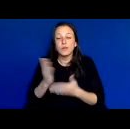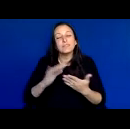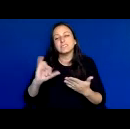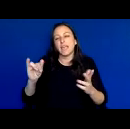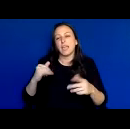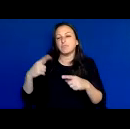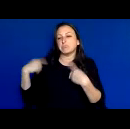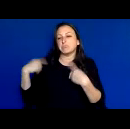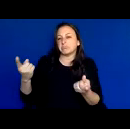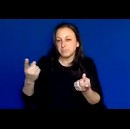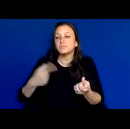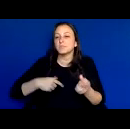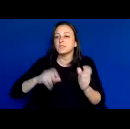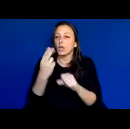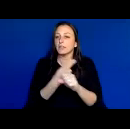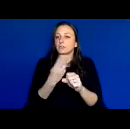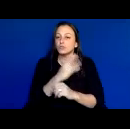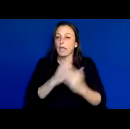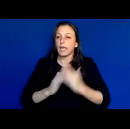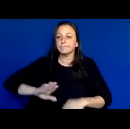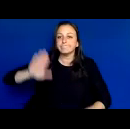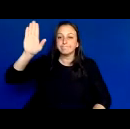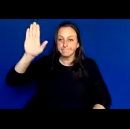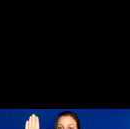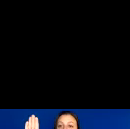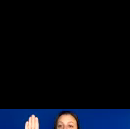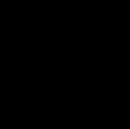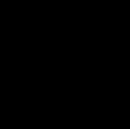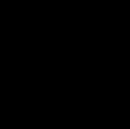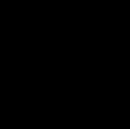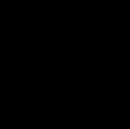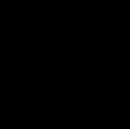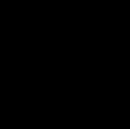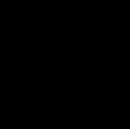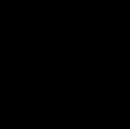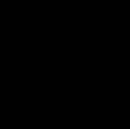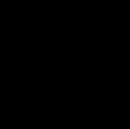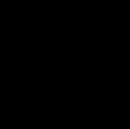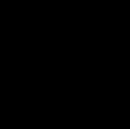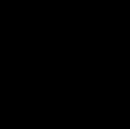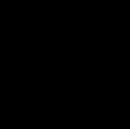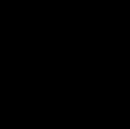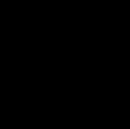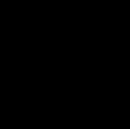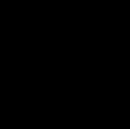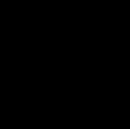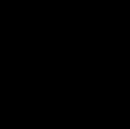ahead and use the raise hand function. I'll call on you, and if you could say your name and your outlet. And we would love to start with first questions